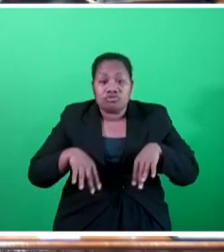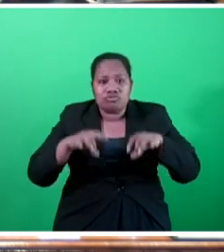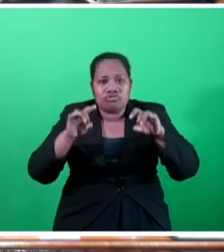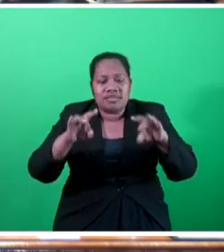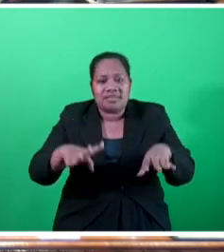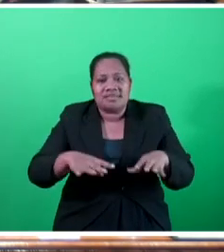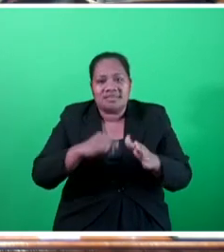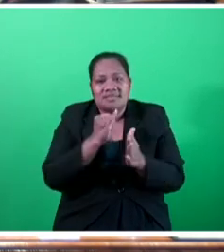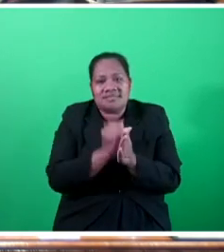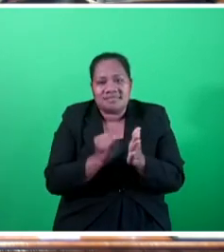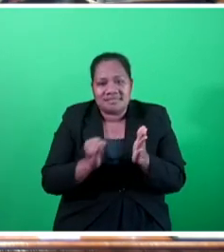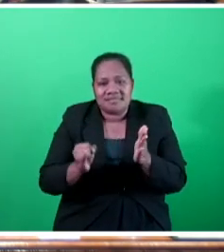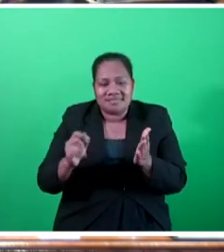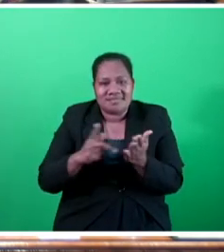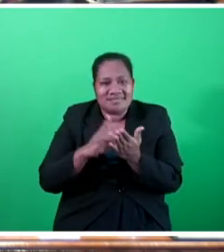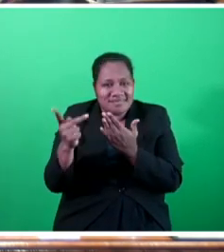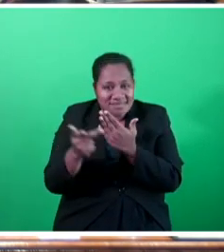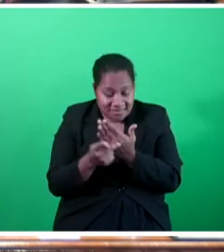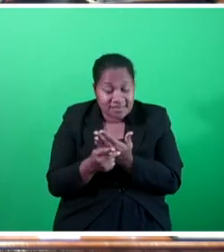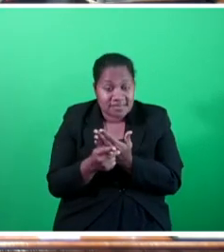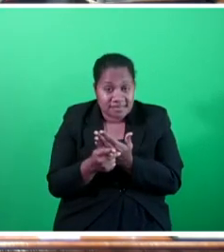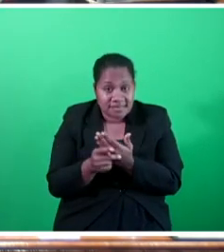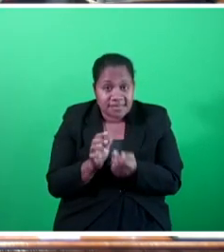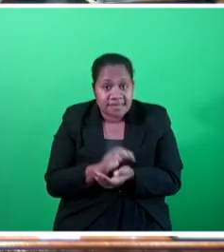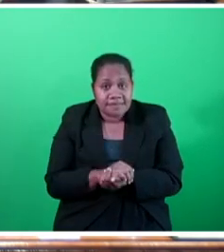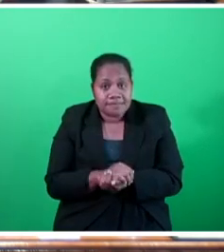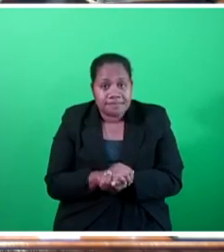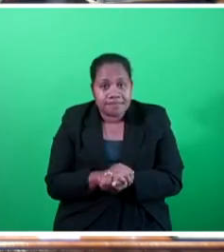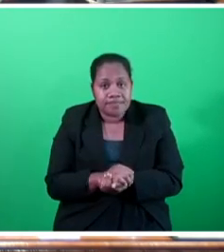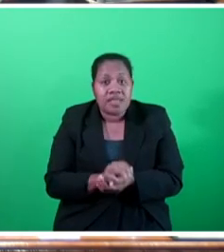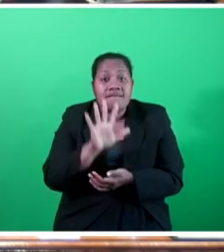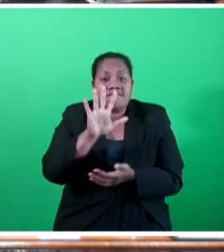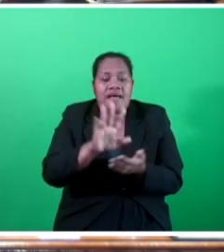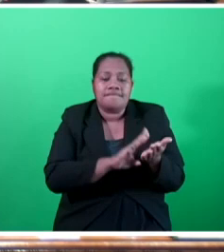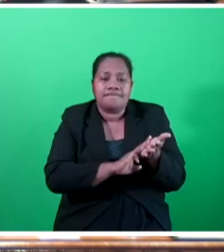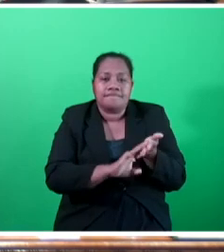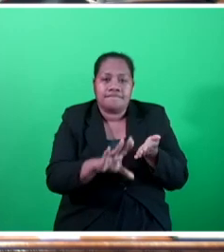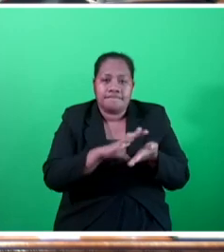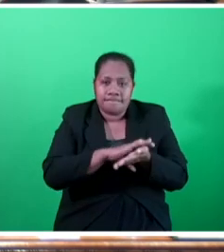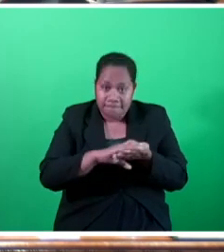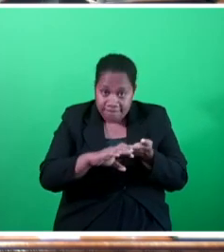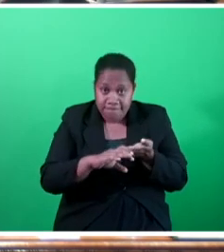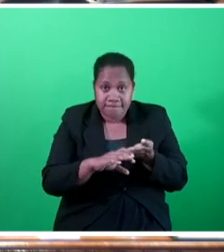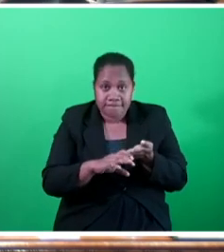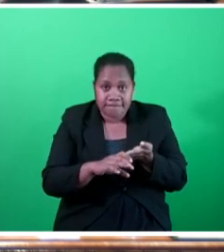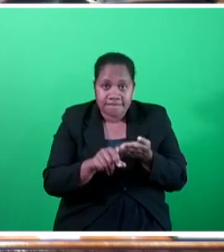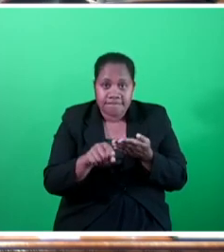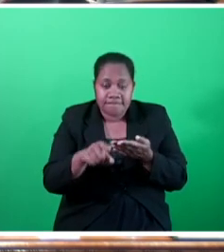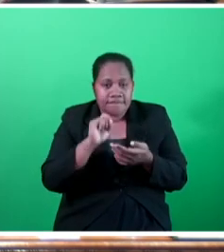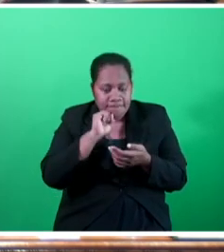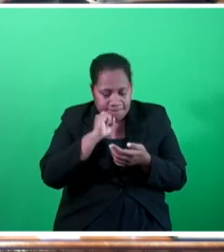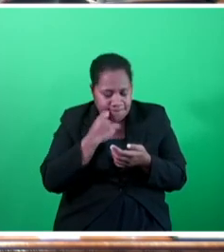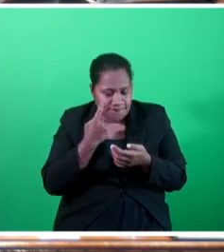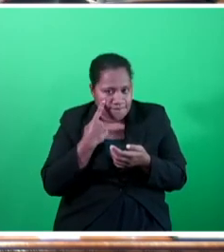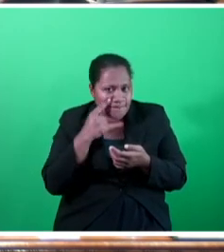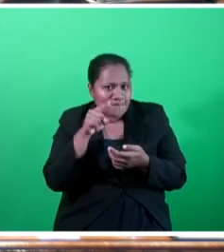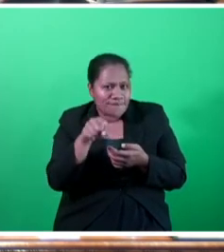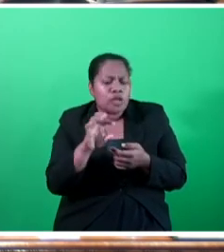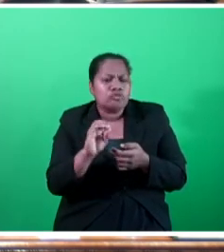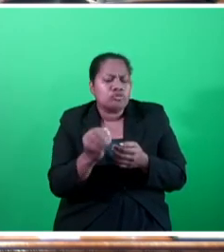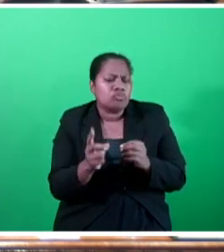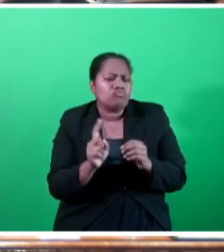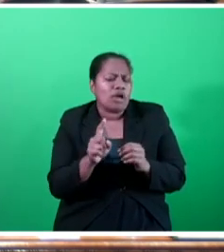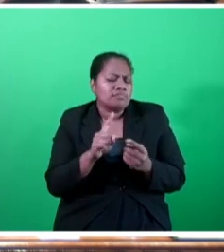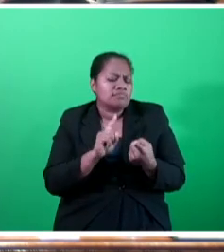Finance Facility Program to the tune of Australian $5 million, where they're looking at upstream. So one of the things that they're looking at